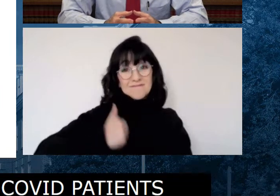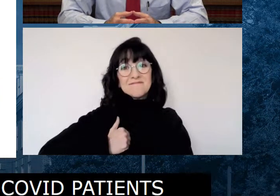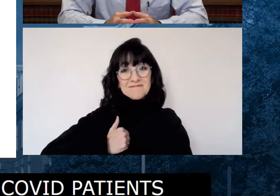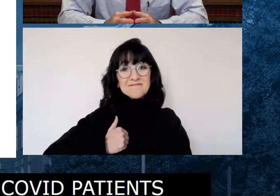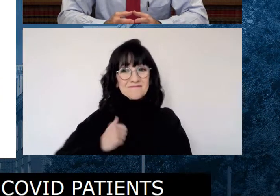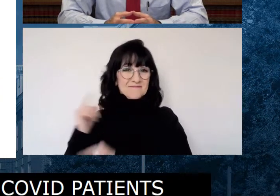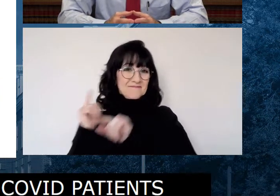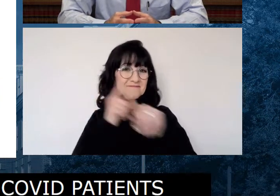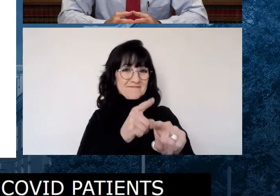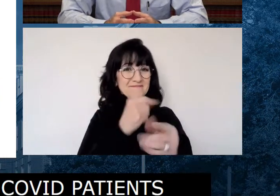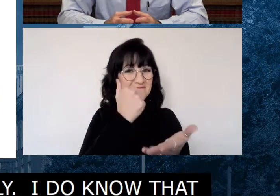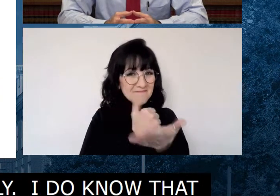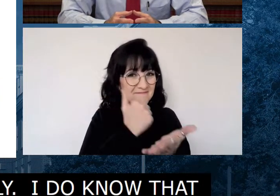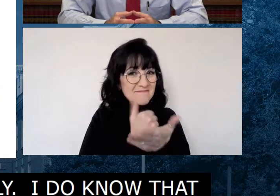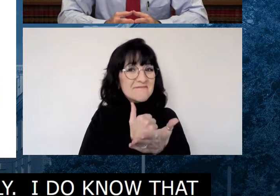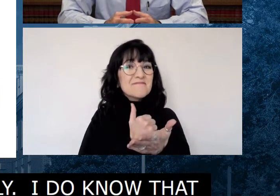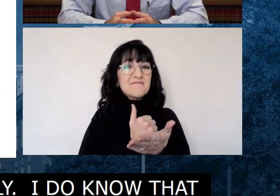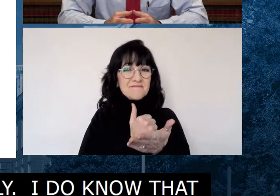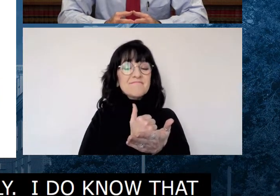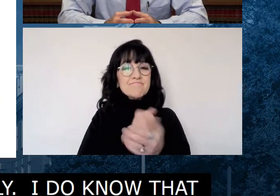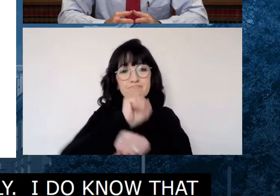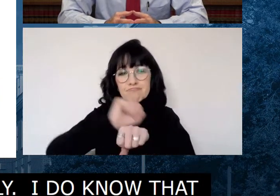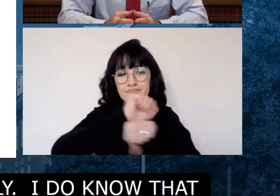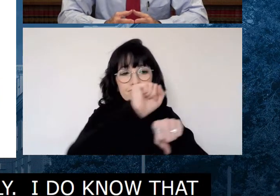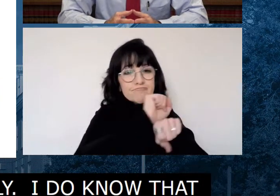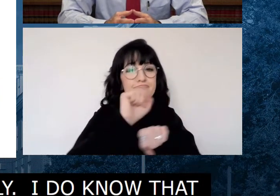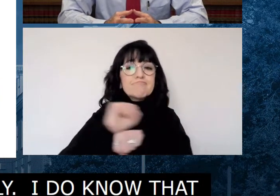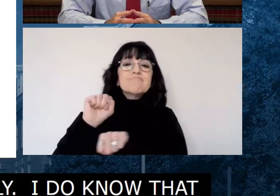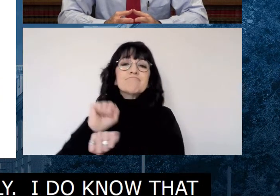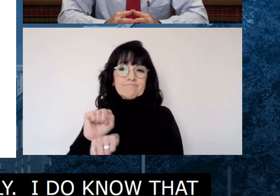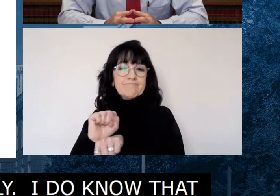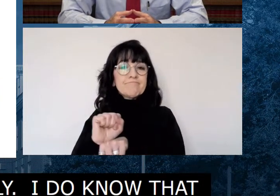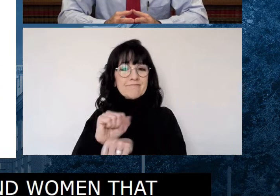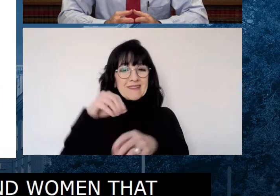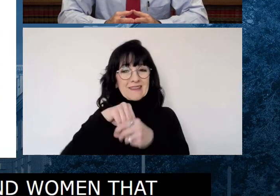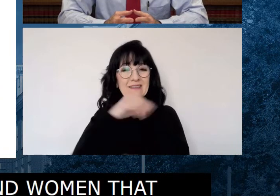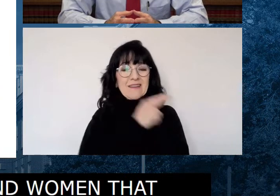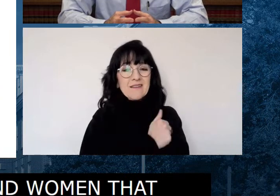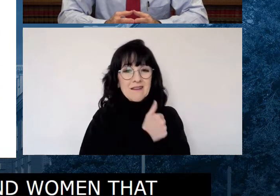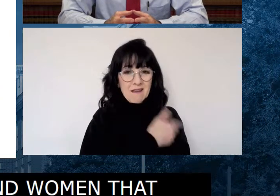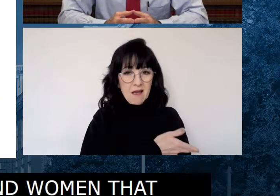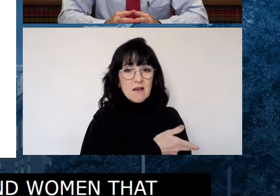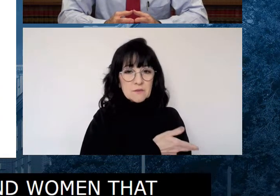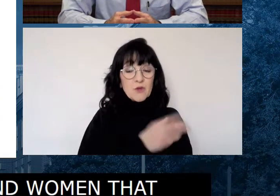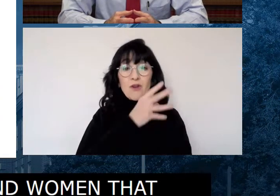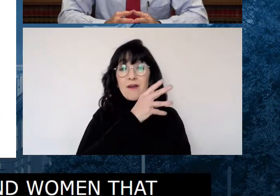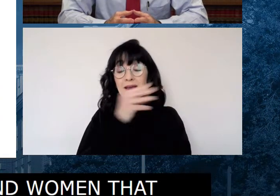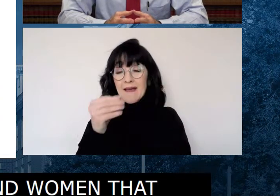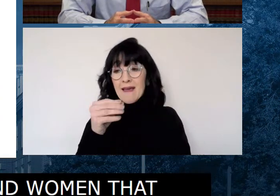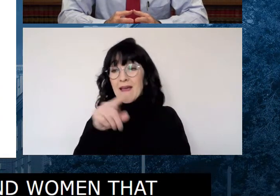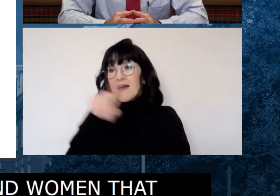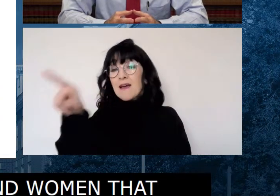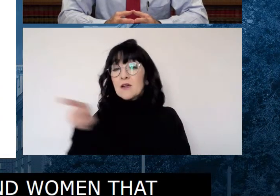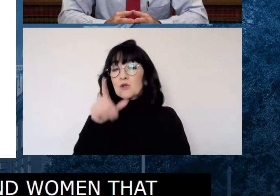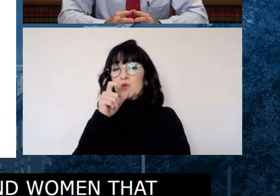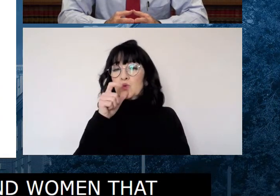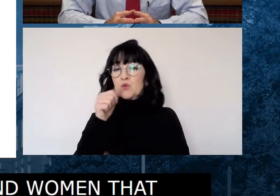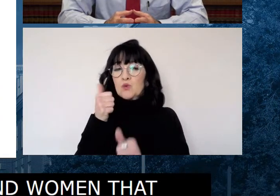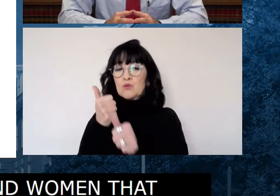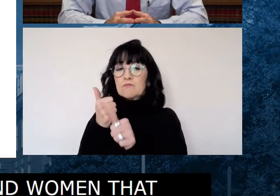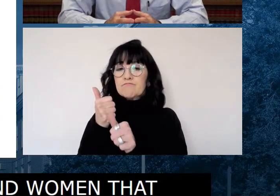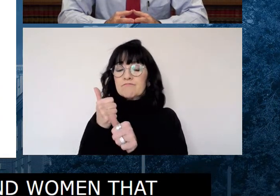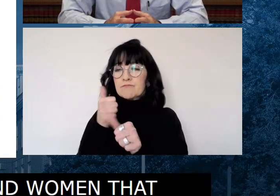open arms into the hospitals to help with non-clinical roles, and with our National Guard men and women who've trained up to be